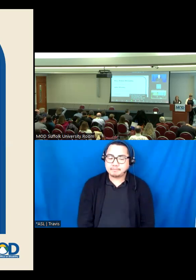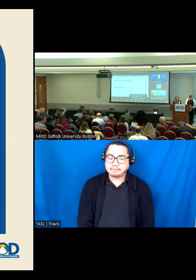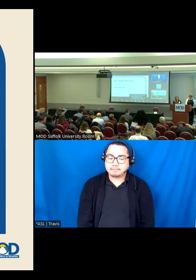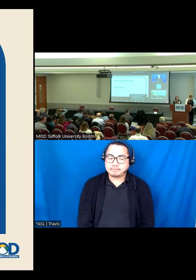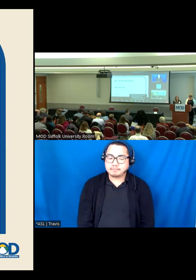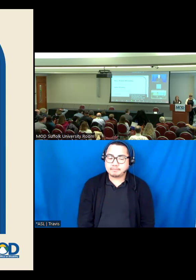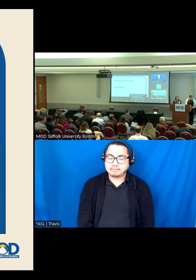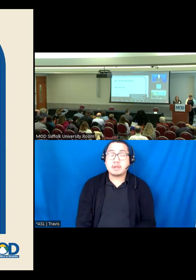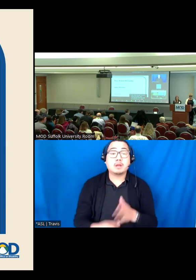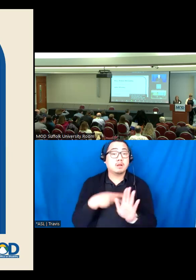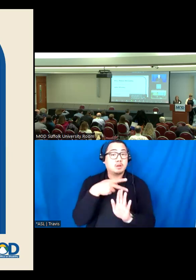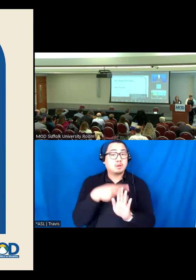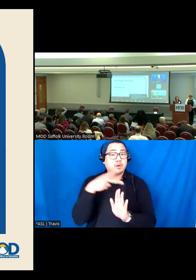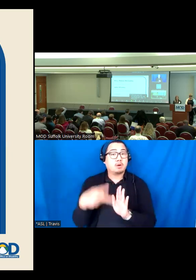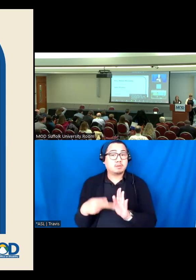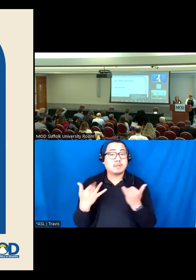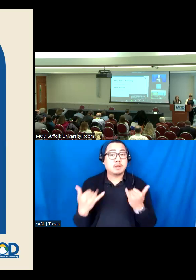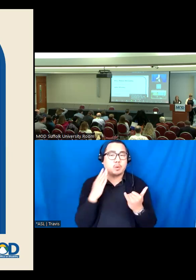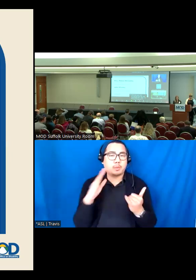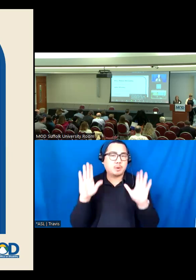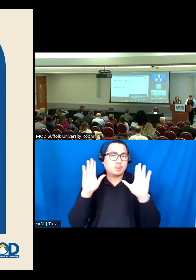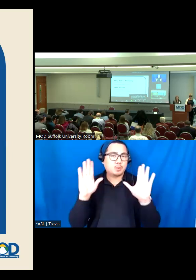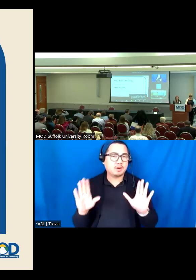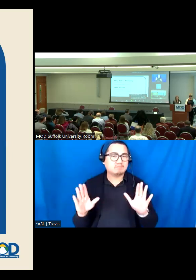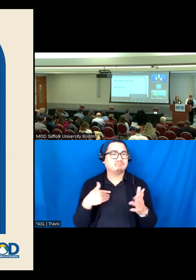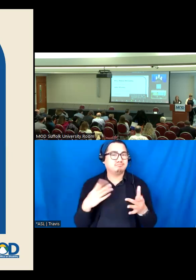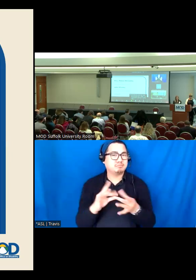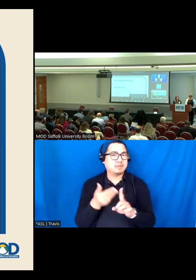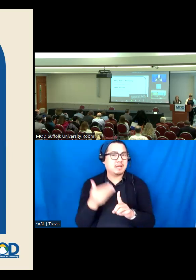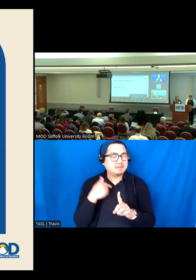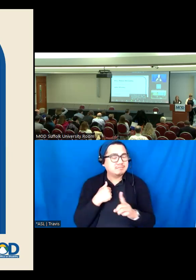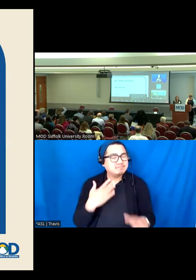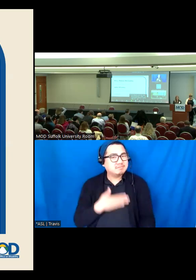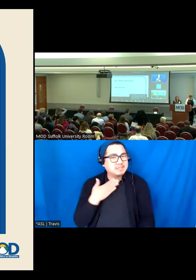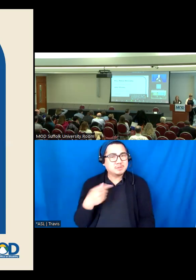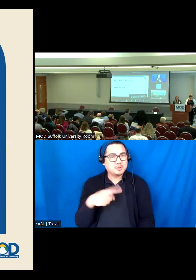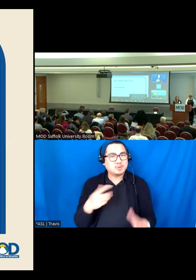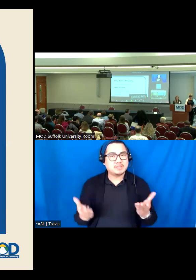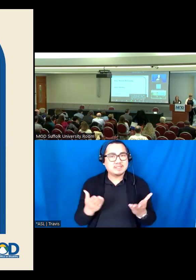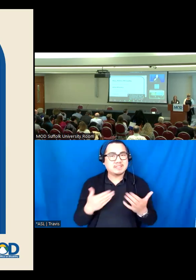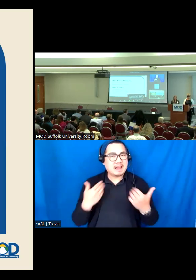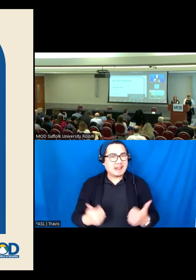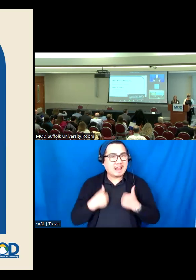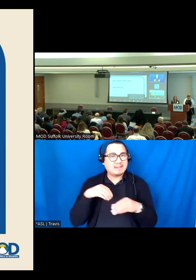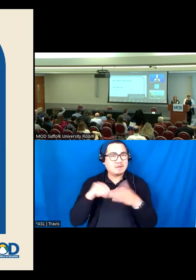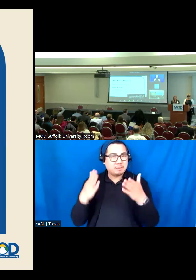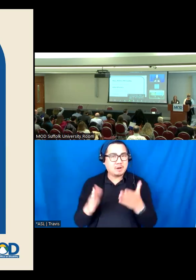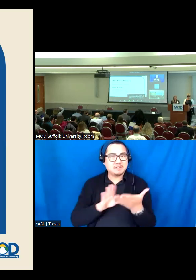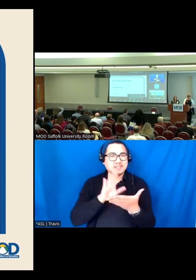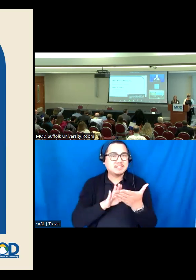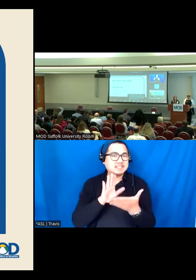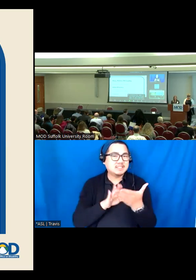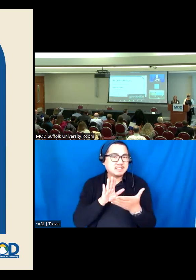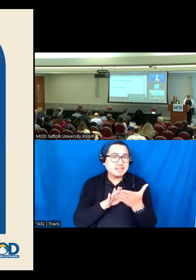is going to be great today. As I said, I'm glad that all of you are here live and in person. And there's going to be a